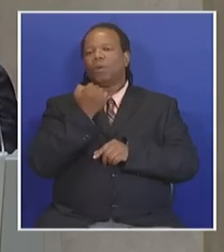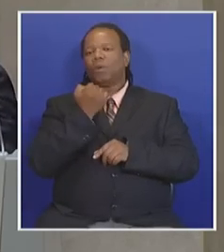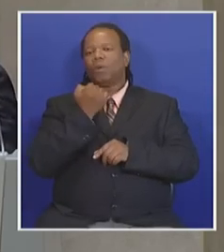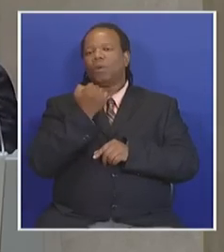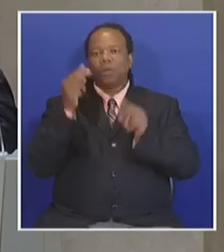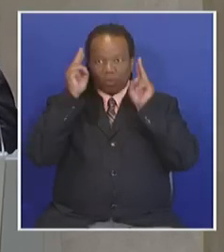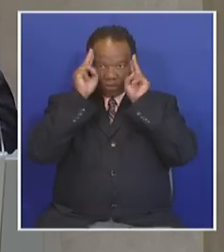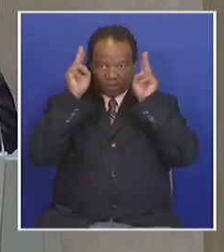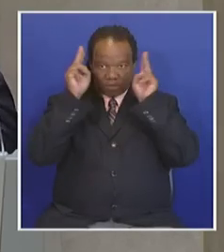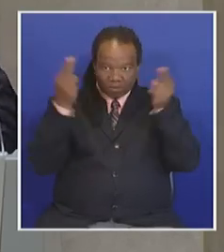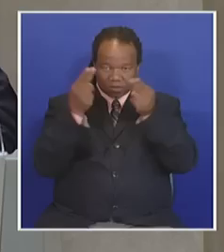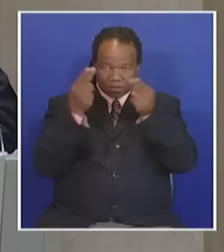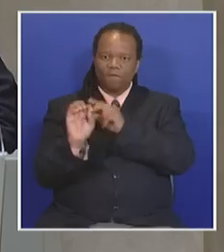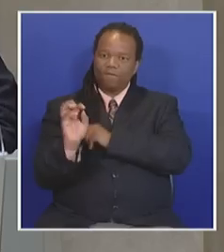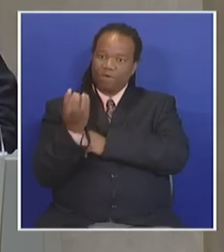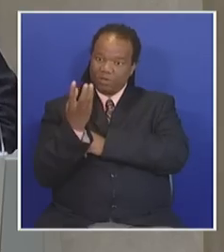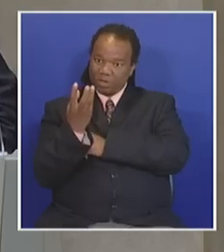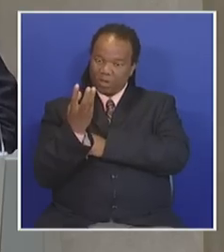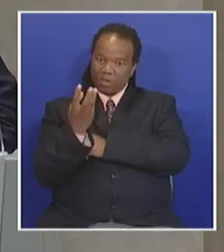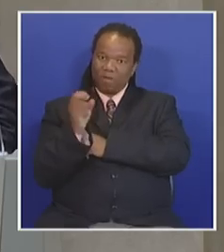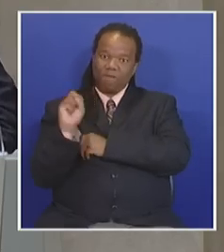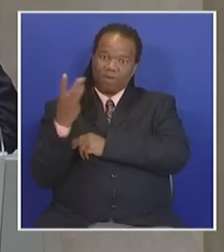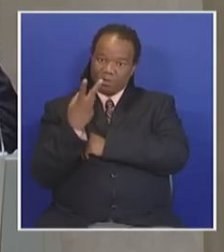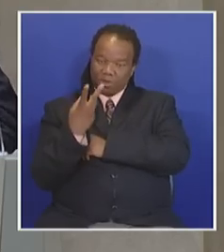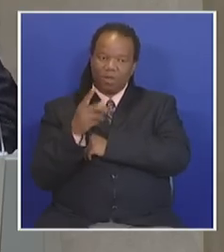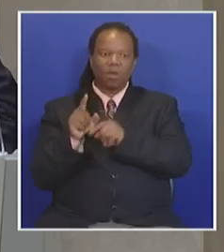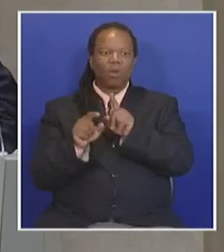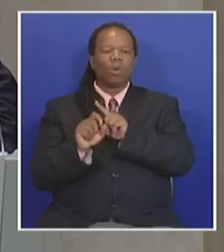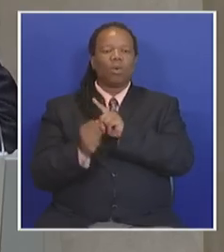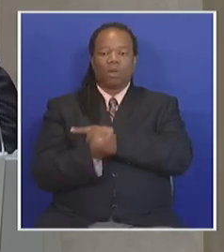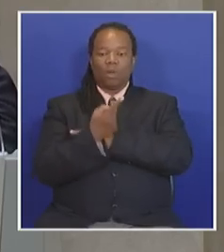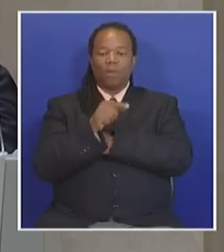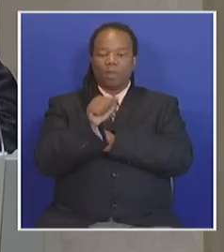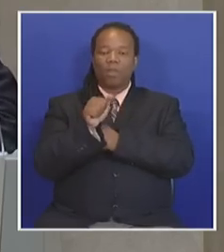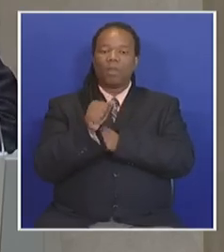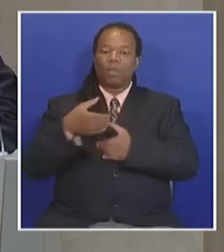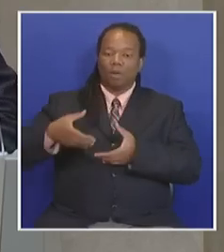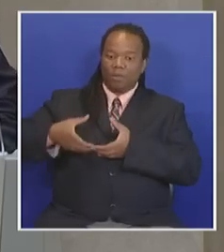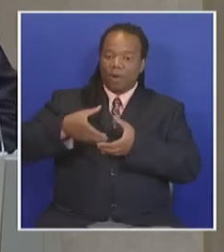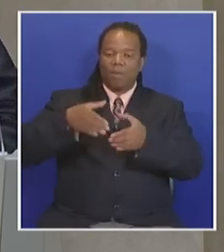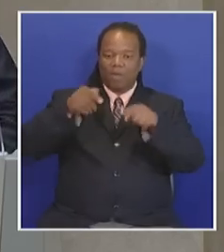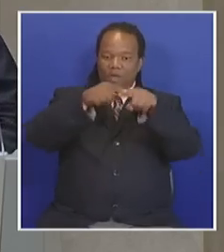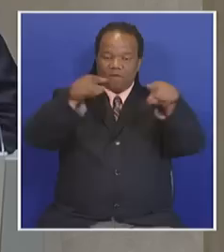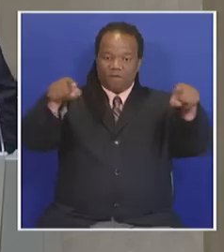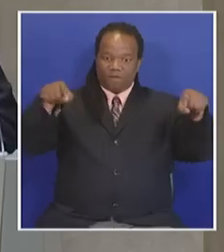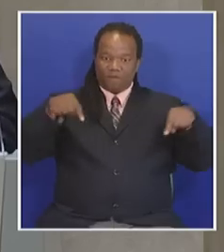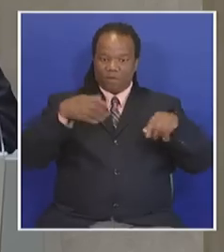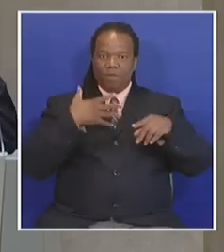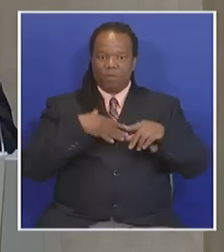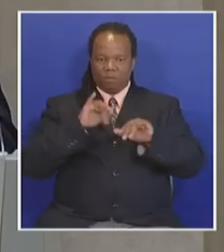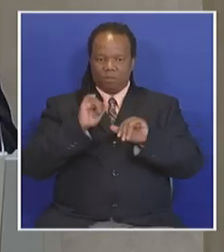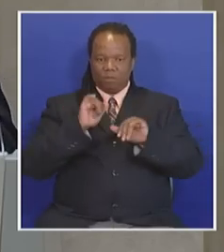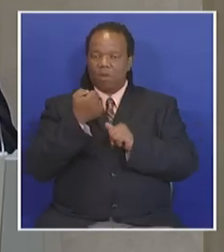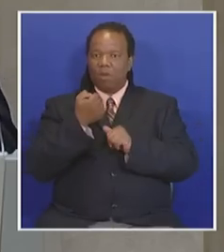erosion of attempts to distract us from ensuring, in an attempt